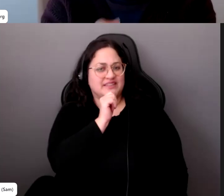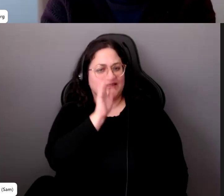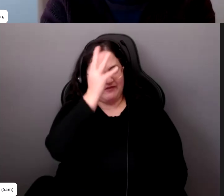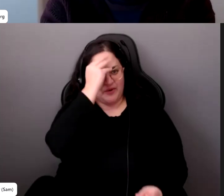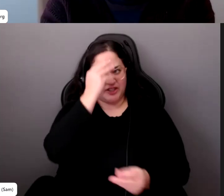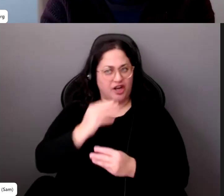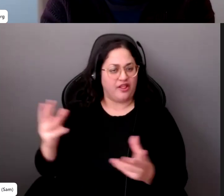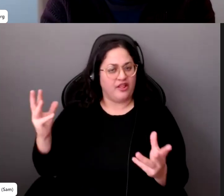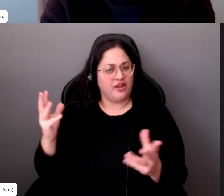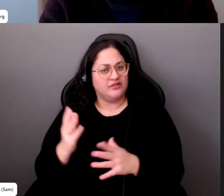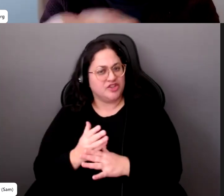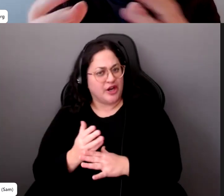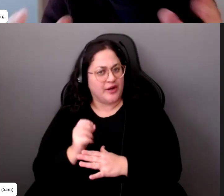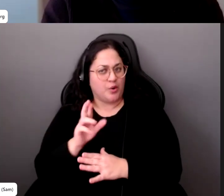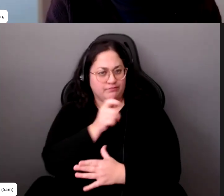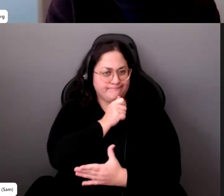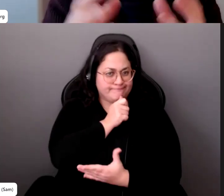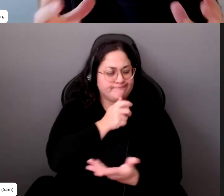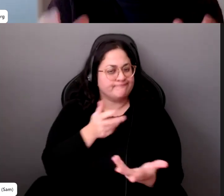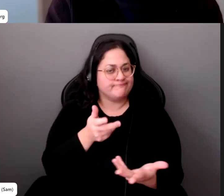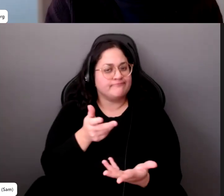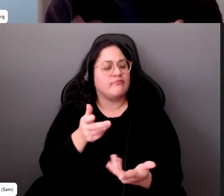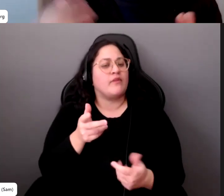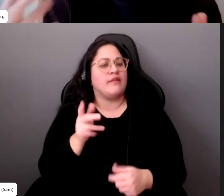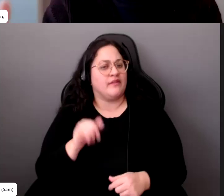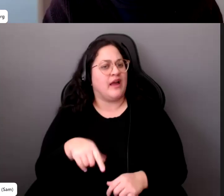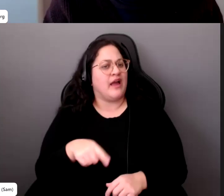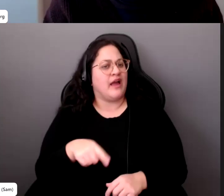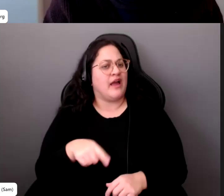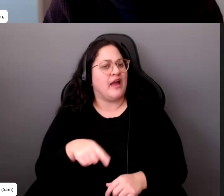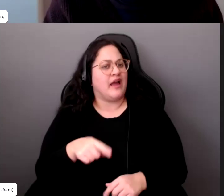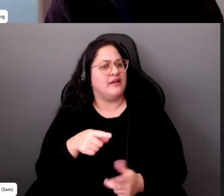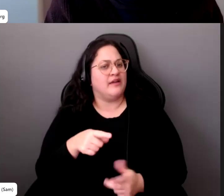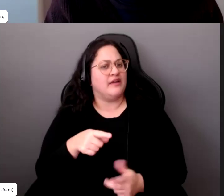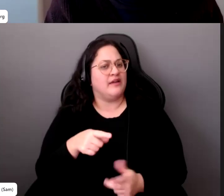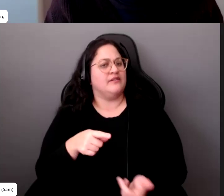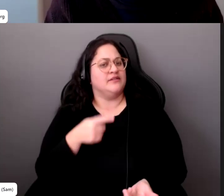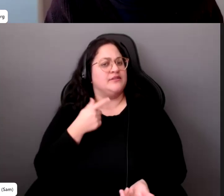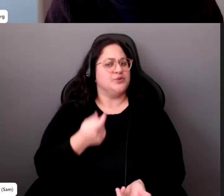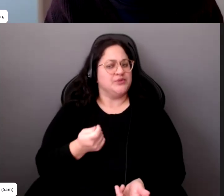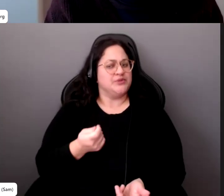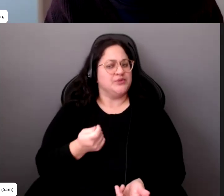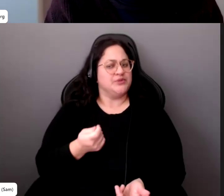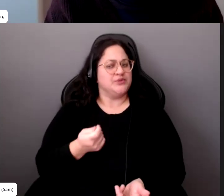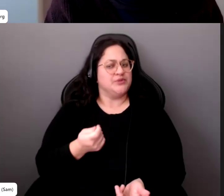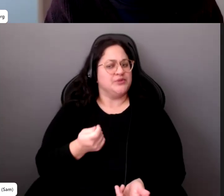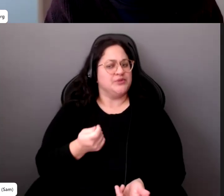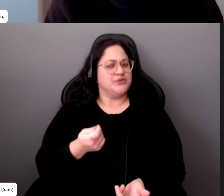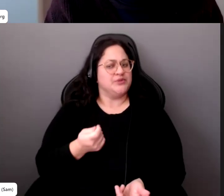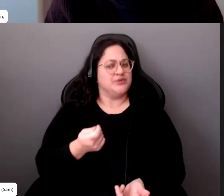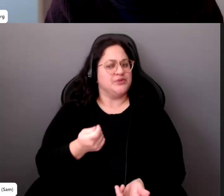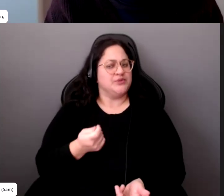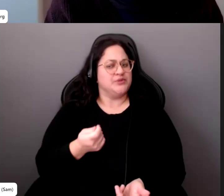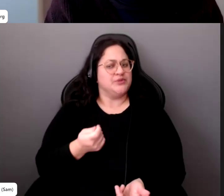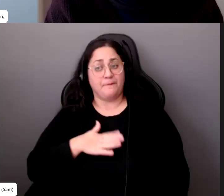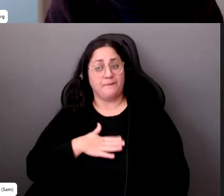into ChatGPT is only being used for them to help train the system. So it has more information, it